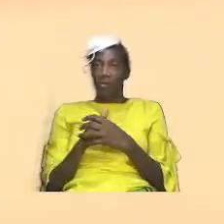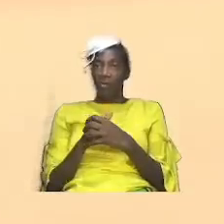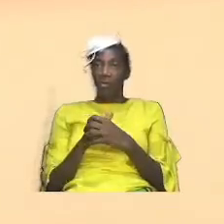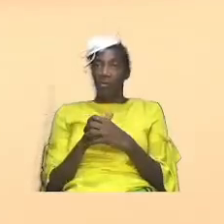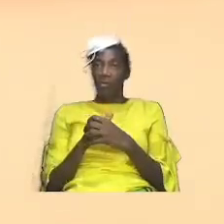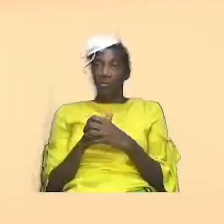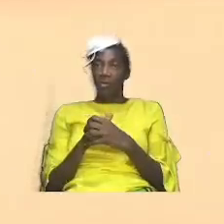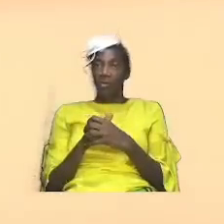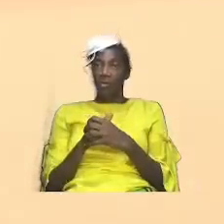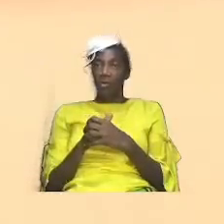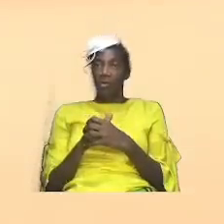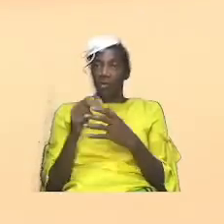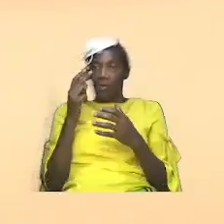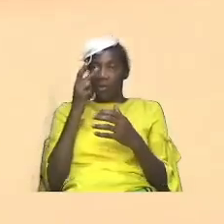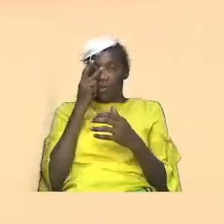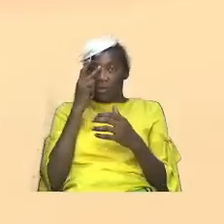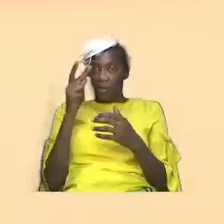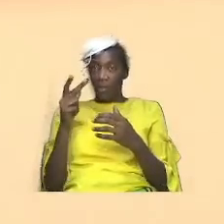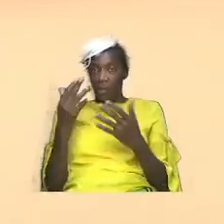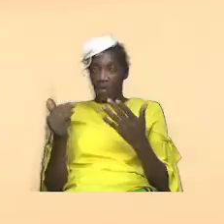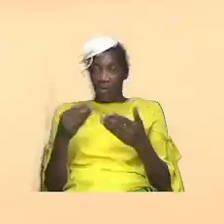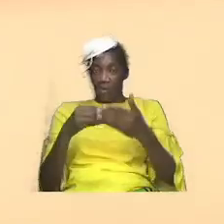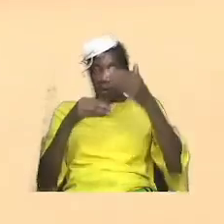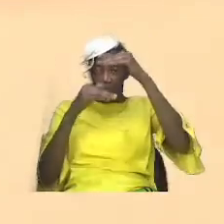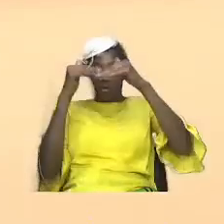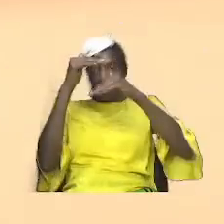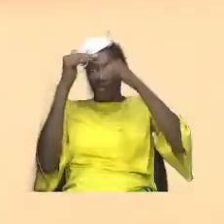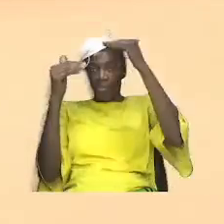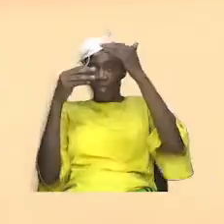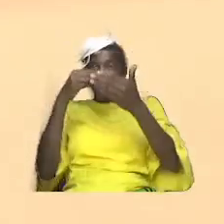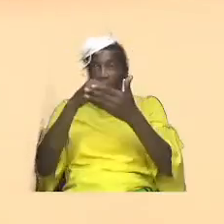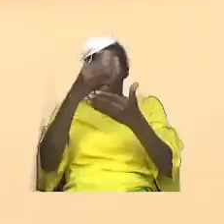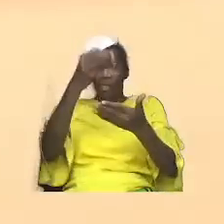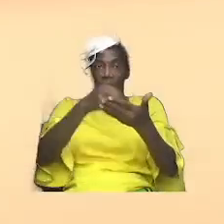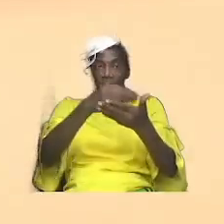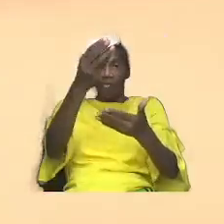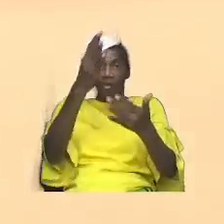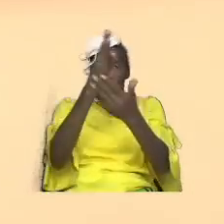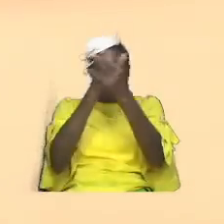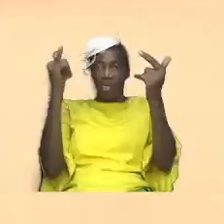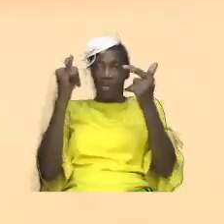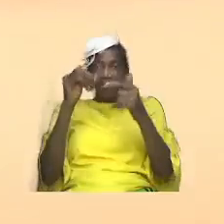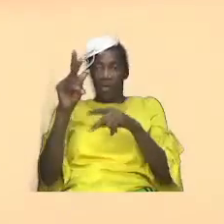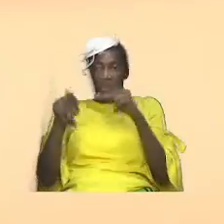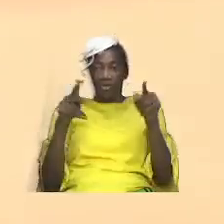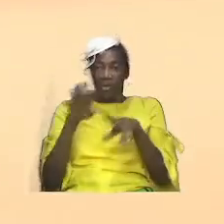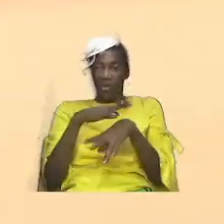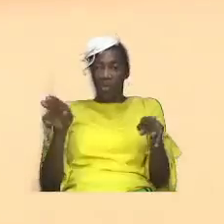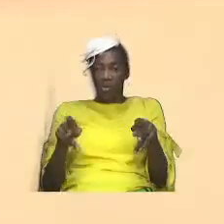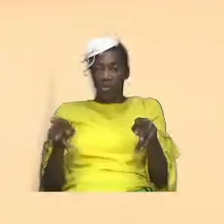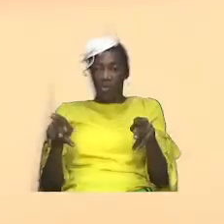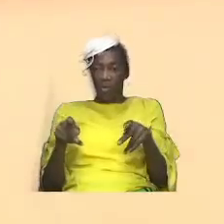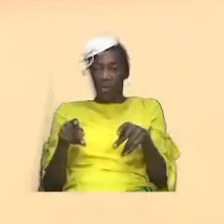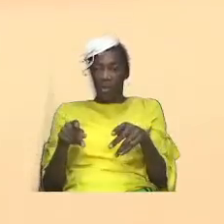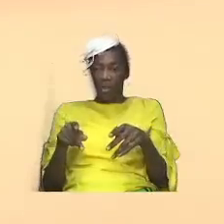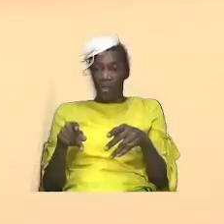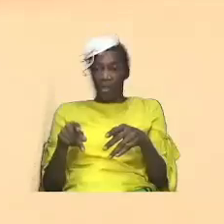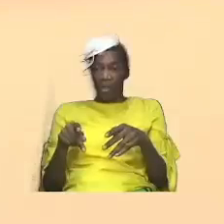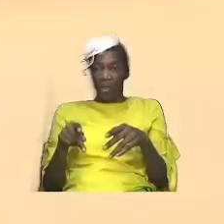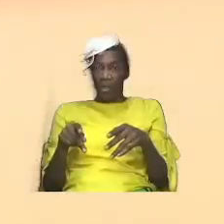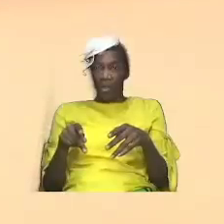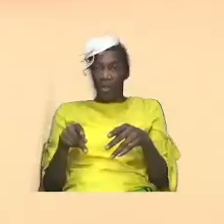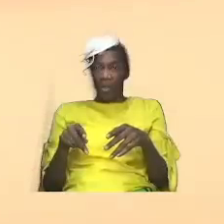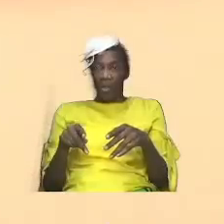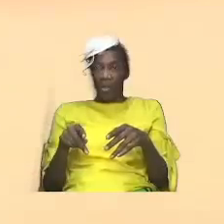heaven. And when folks don't take part in nothing, it is signaling that they